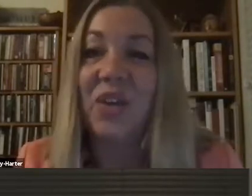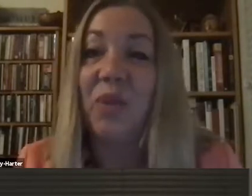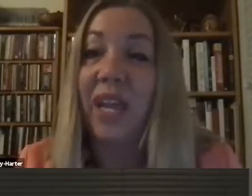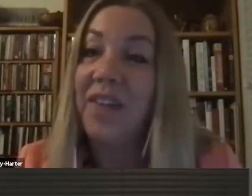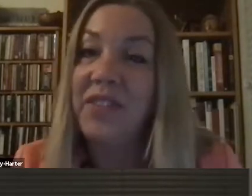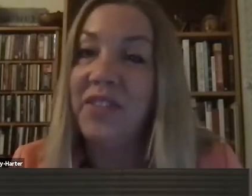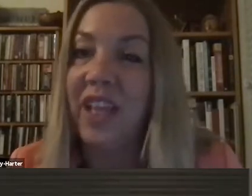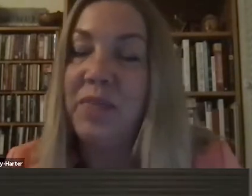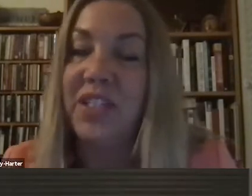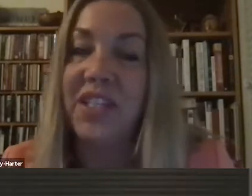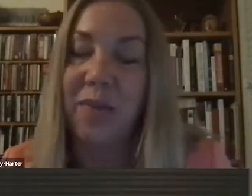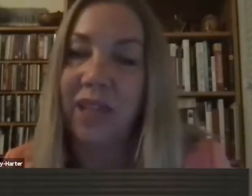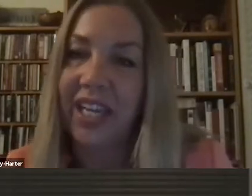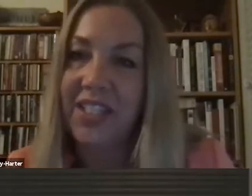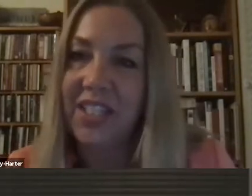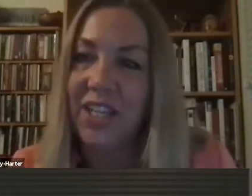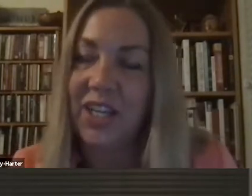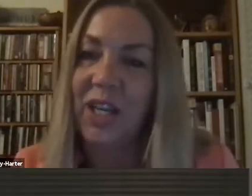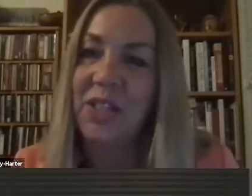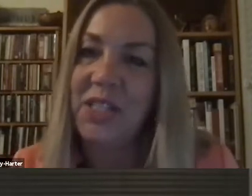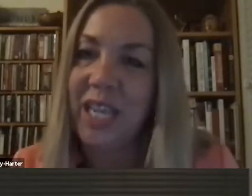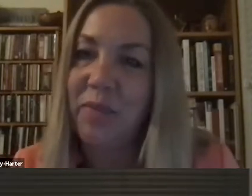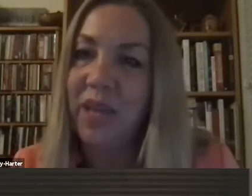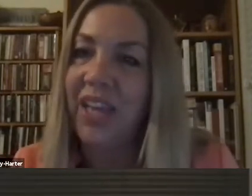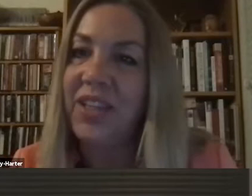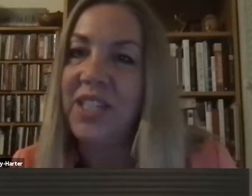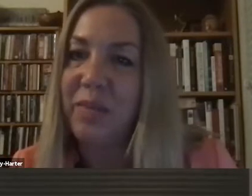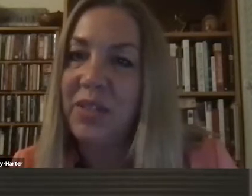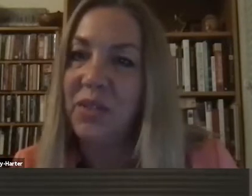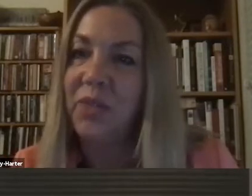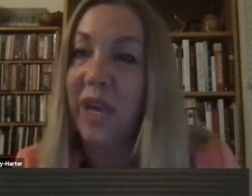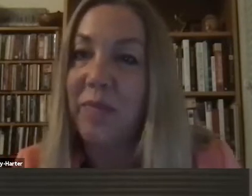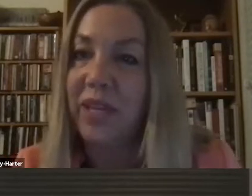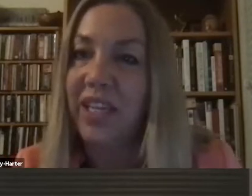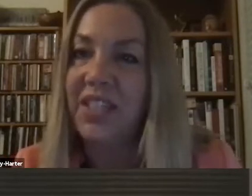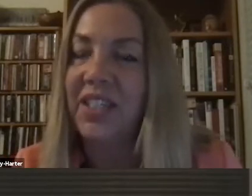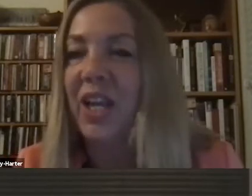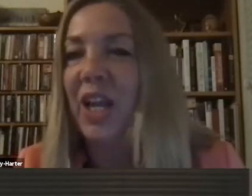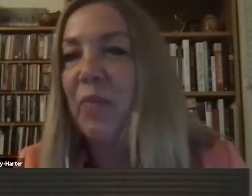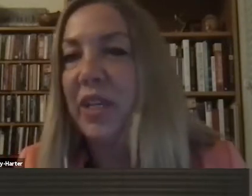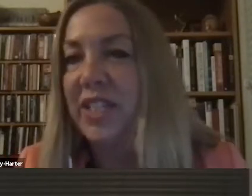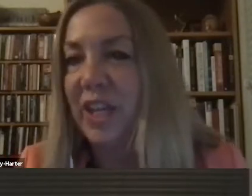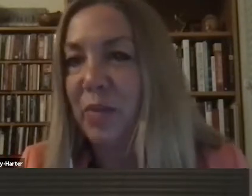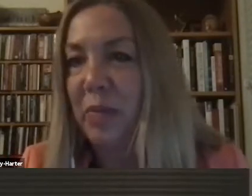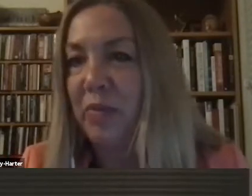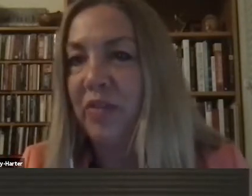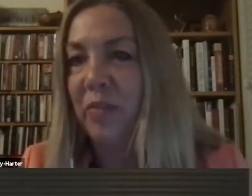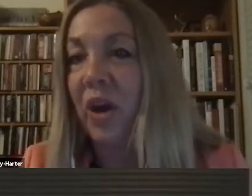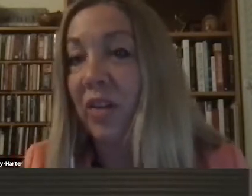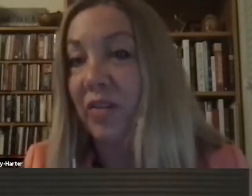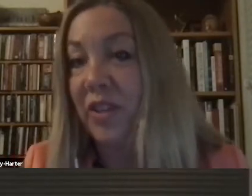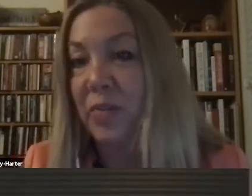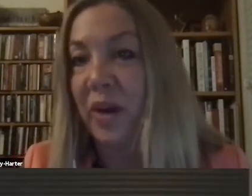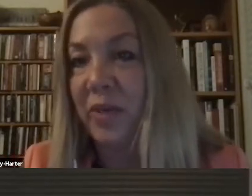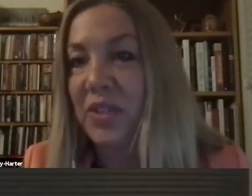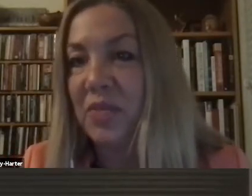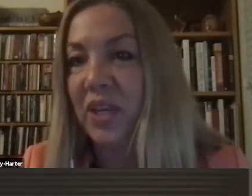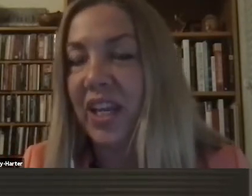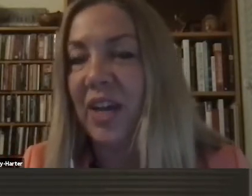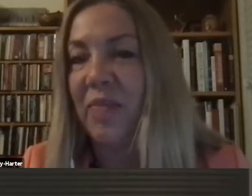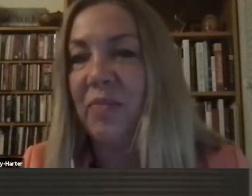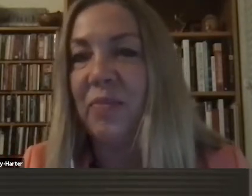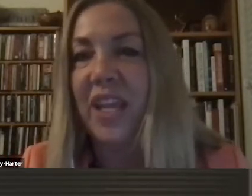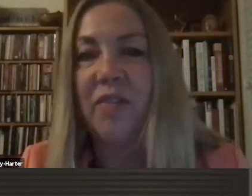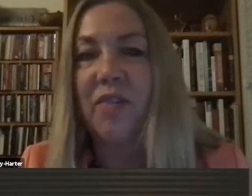Absolutely. So we have developed a timeline as a team, and the team is great because it brings together people from all of the departments,